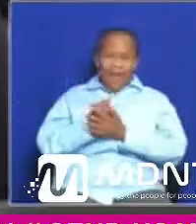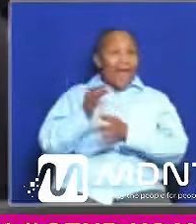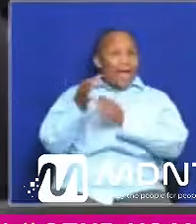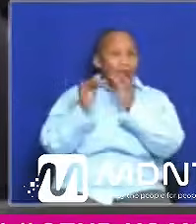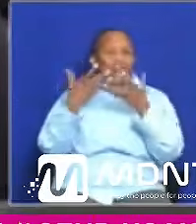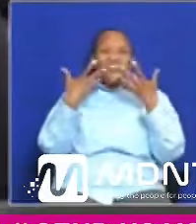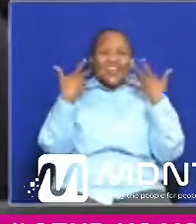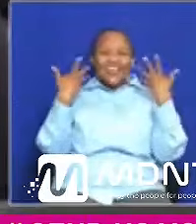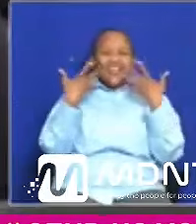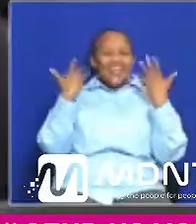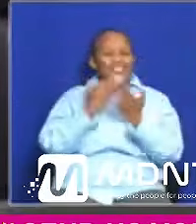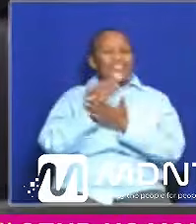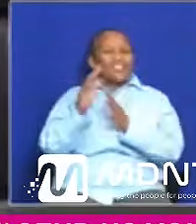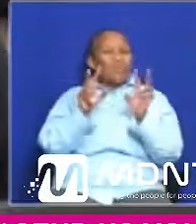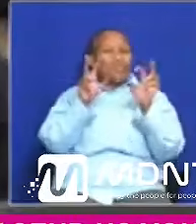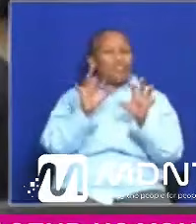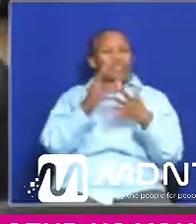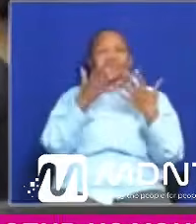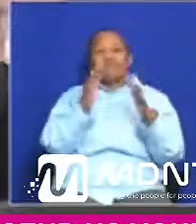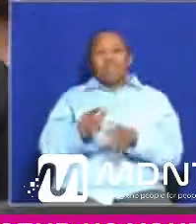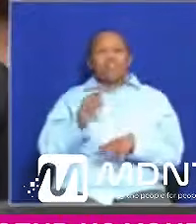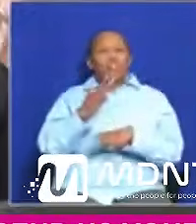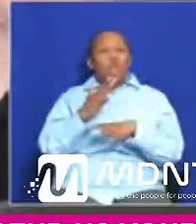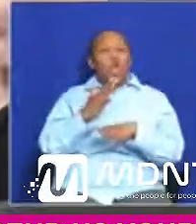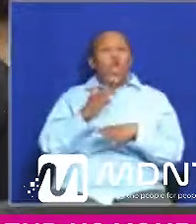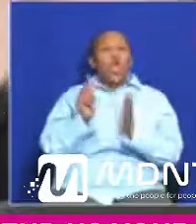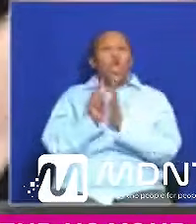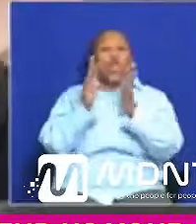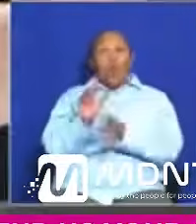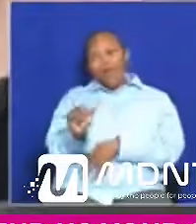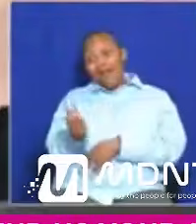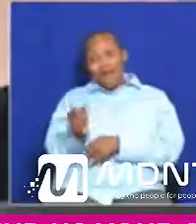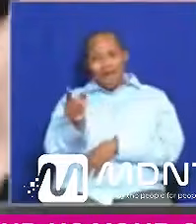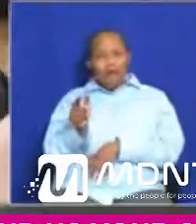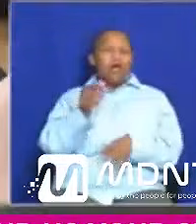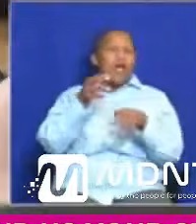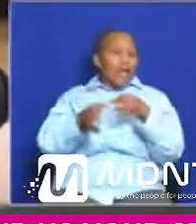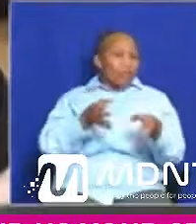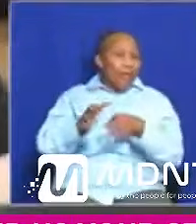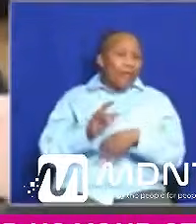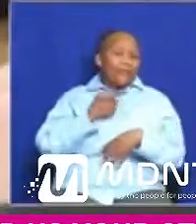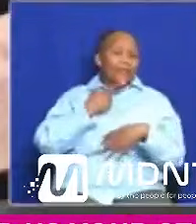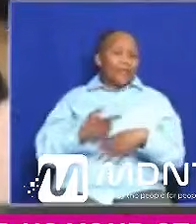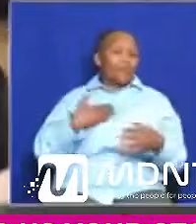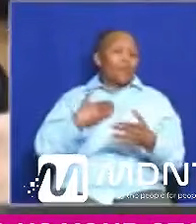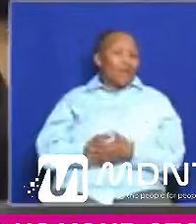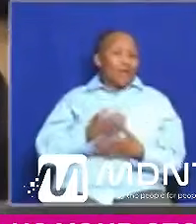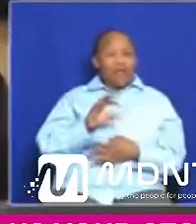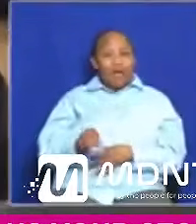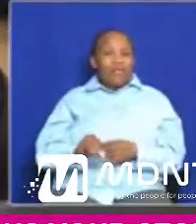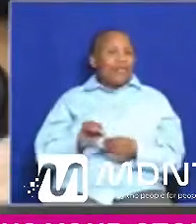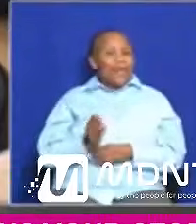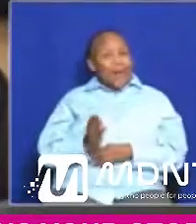was raised by my learned friend as to why she says she can ask him about it at this point. And I think I can cut